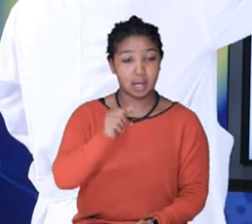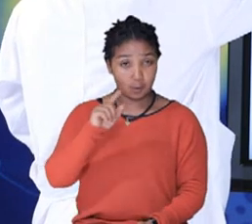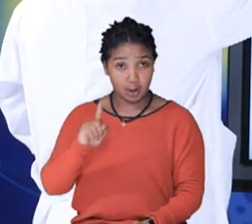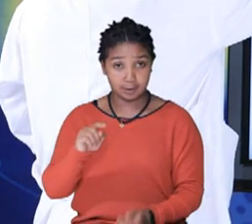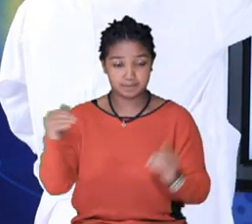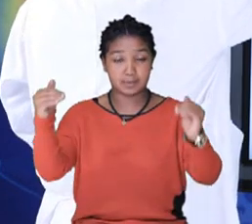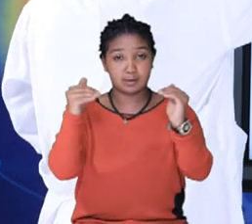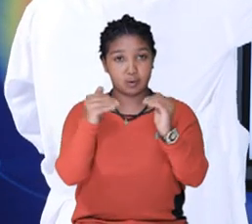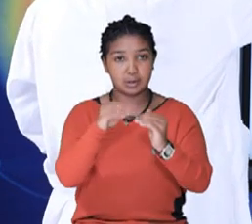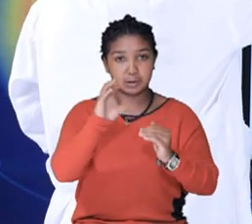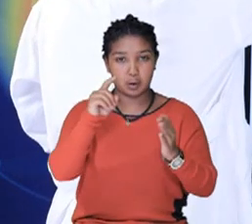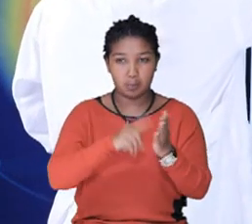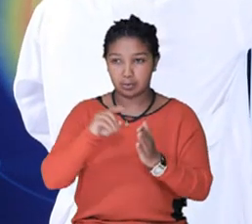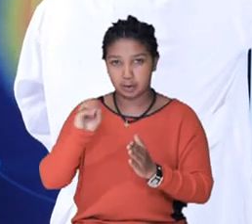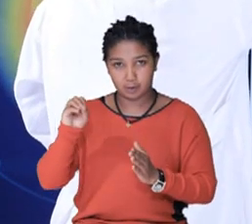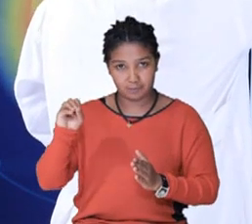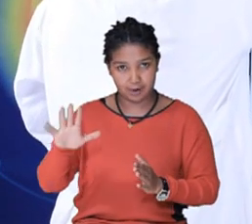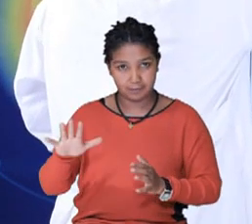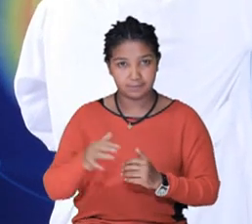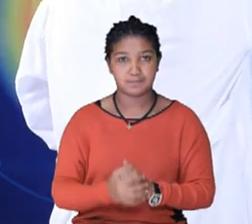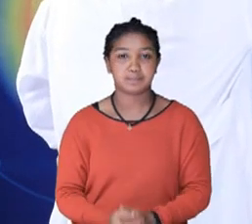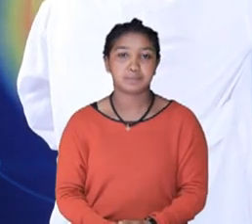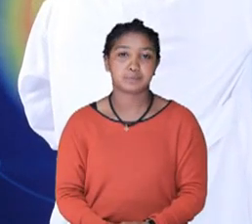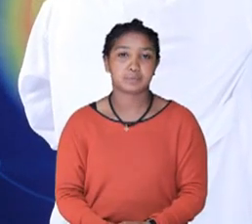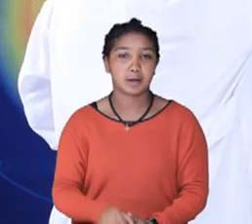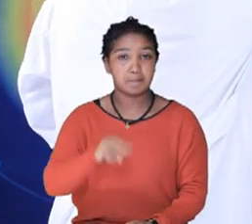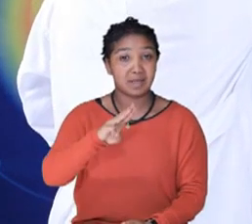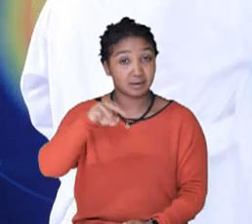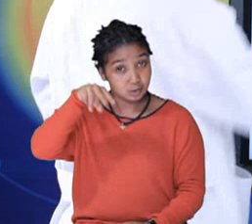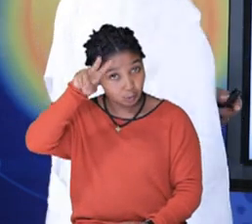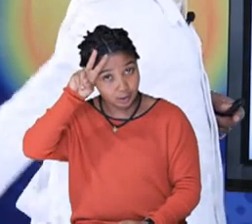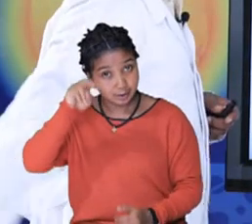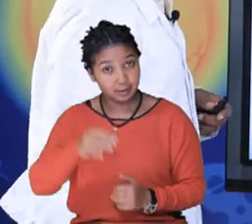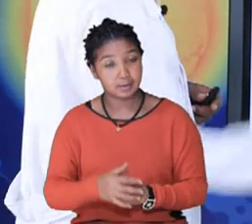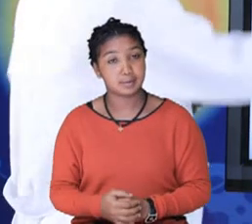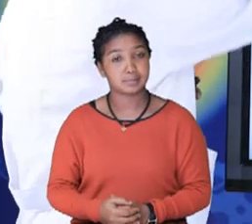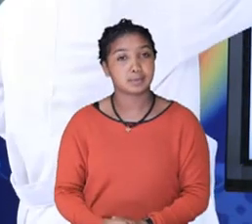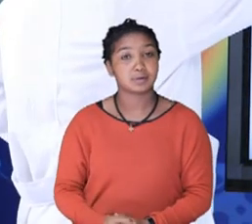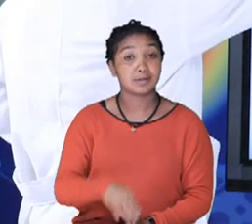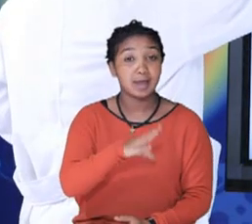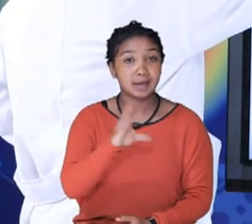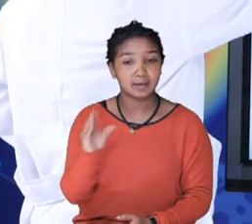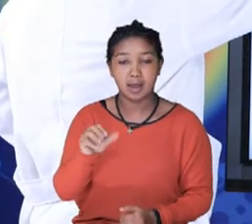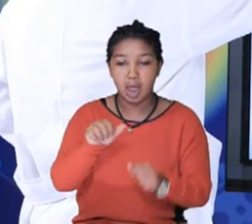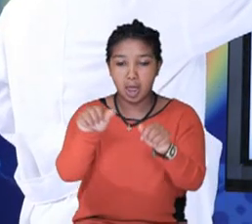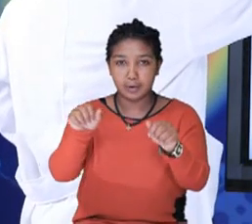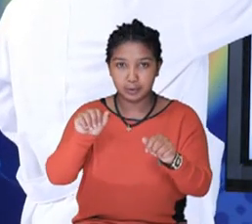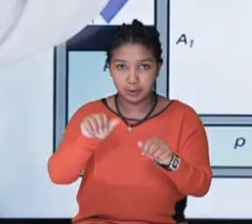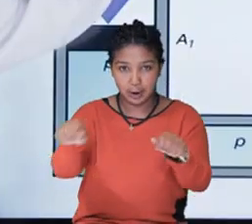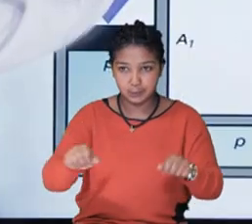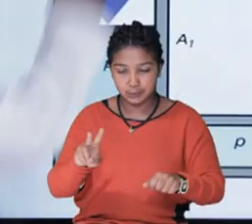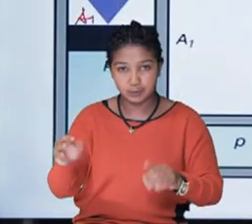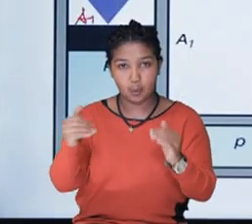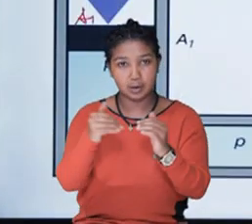A1 is equal to 0.05 meter square. And A2, let's